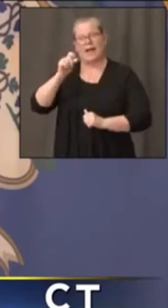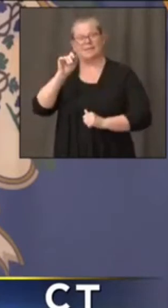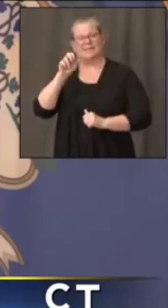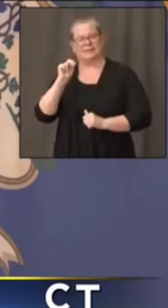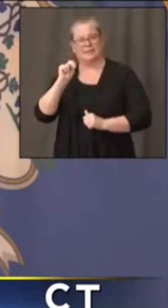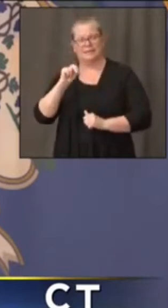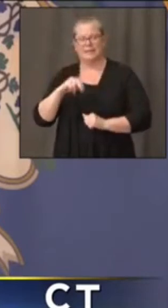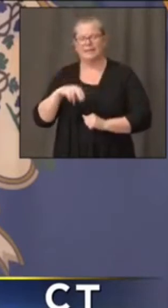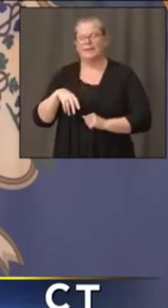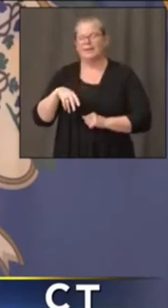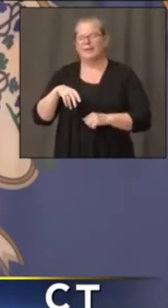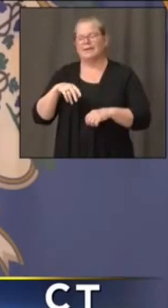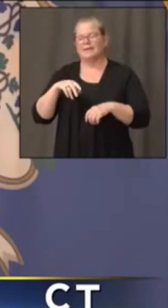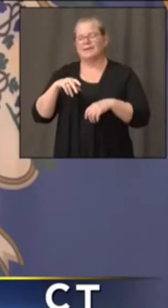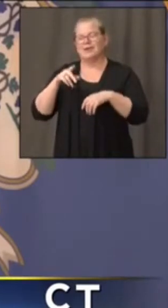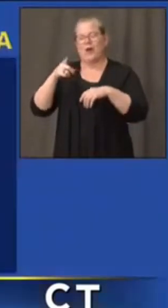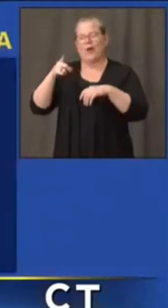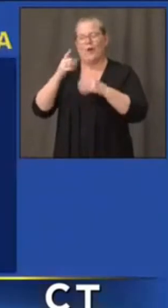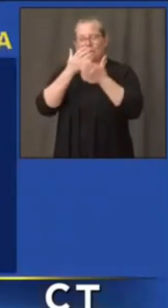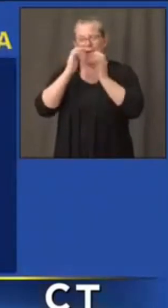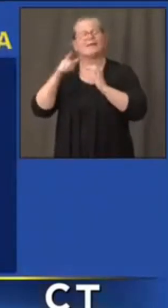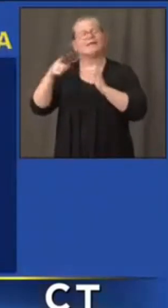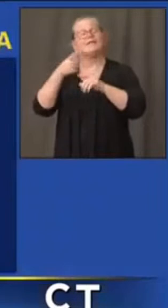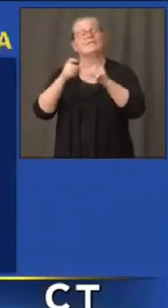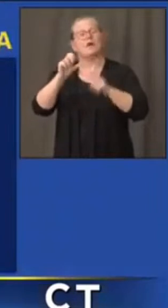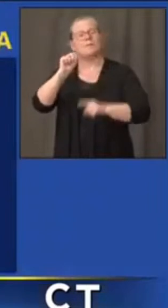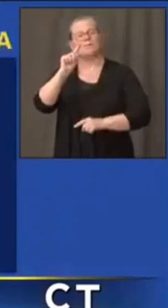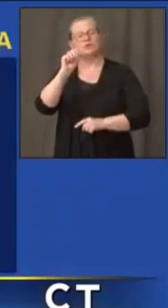locally-owned on why to wear two masks